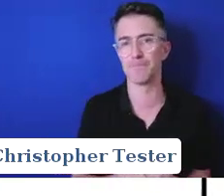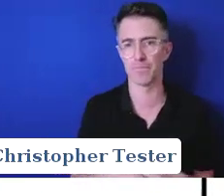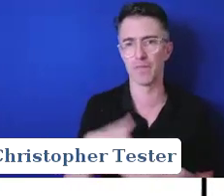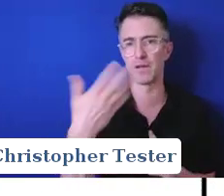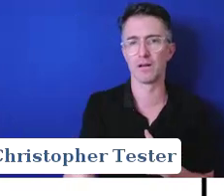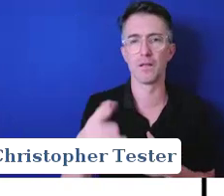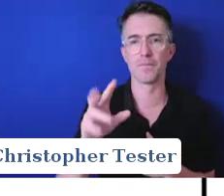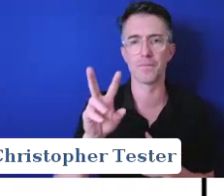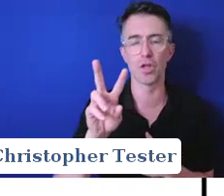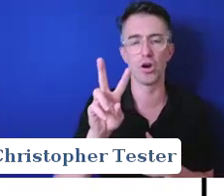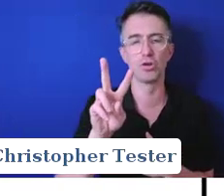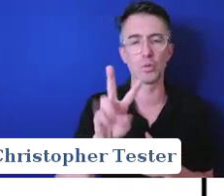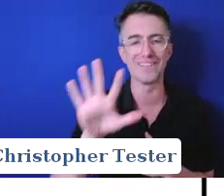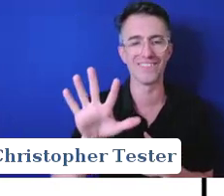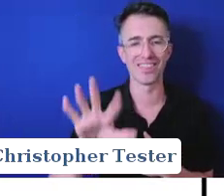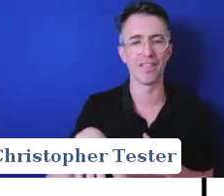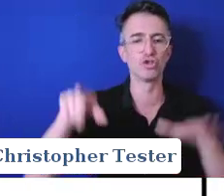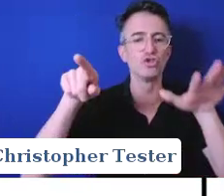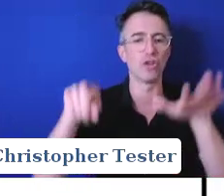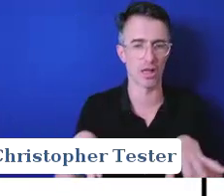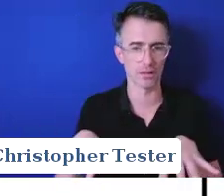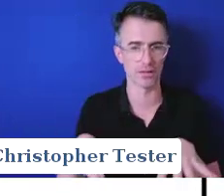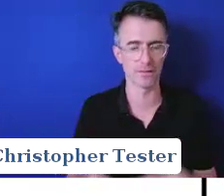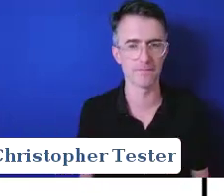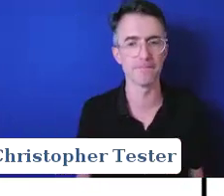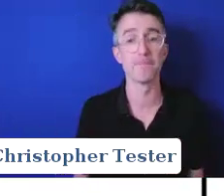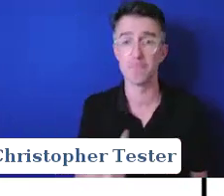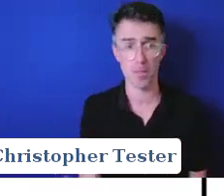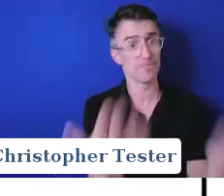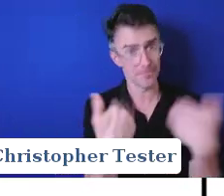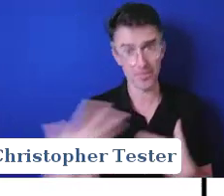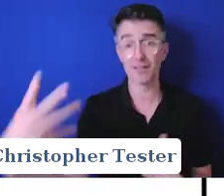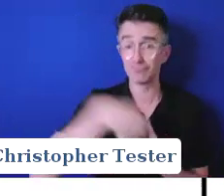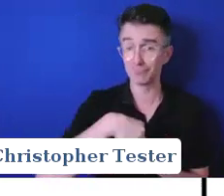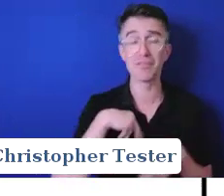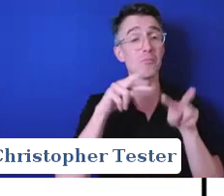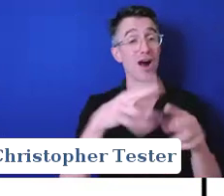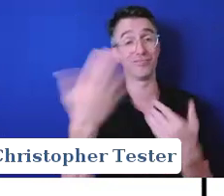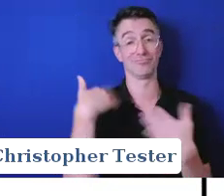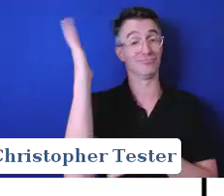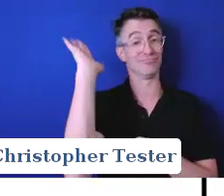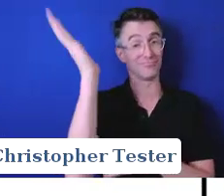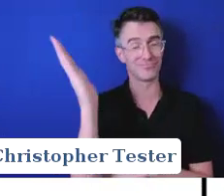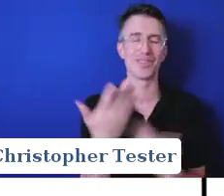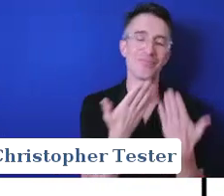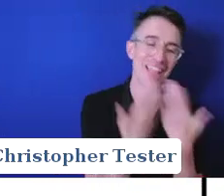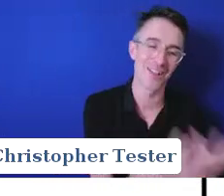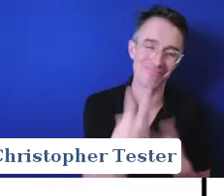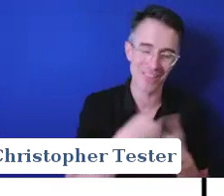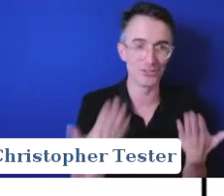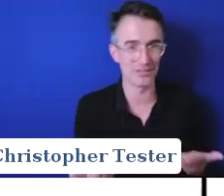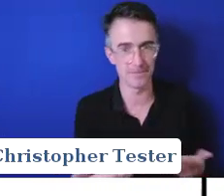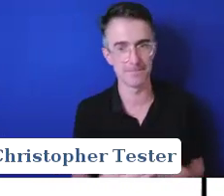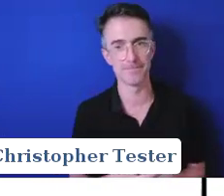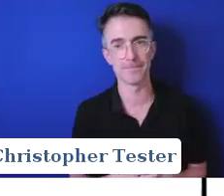us towards disability inclusive social protection. Thank you so much for all of you for attending and participating and contributing to the